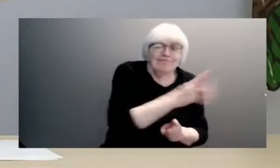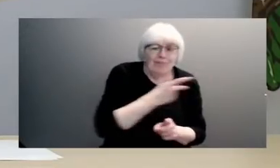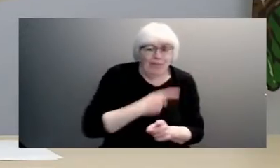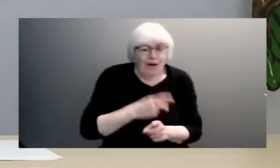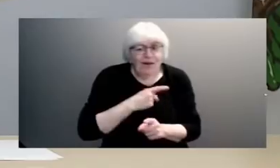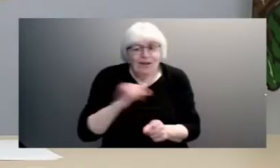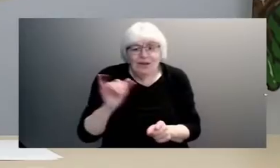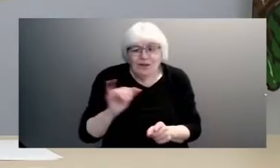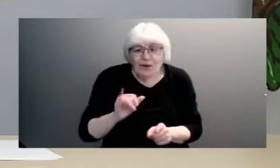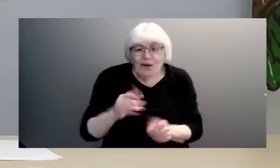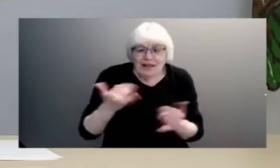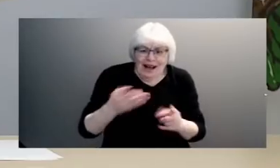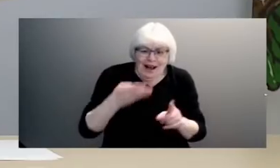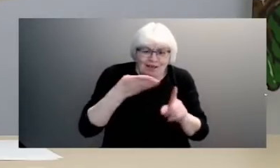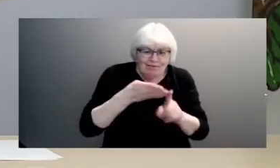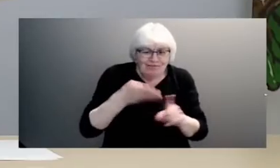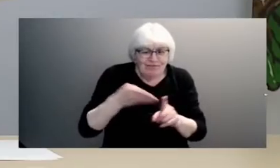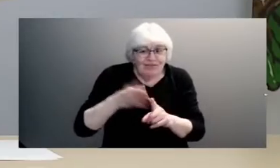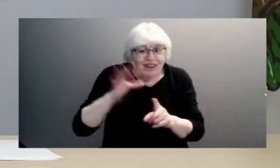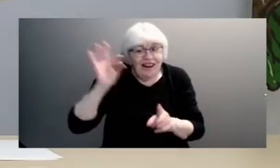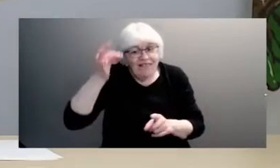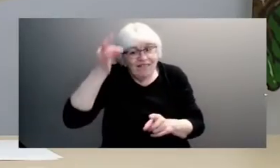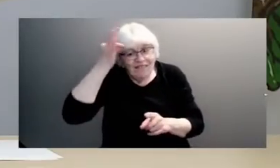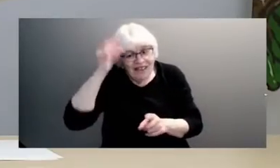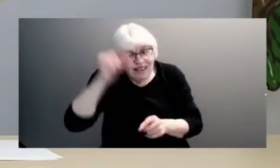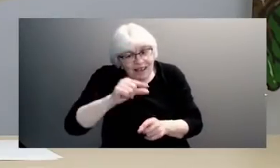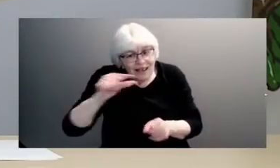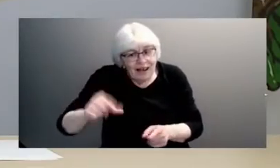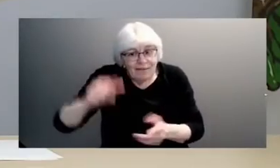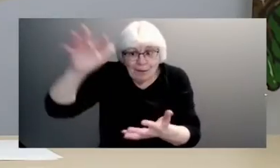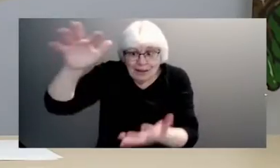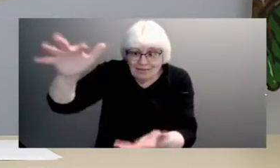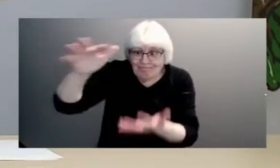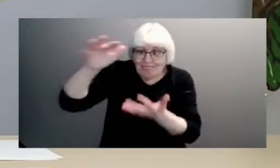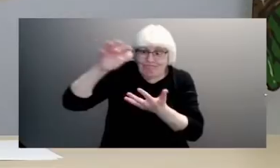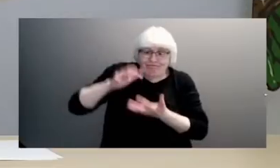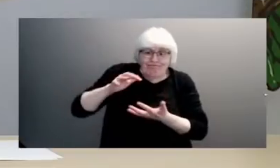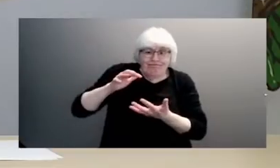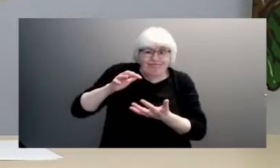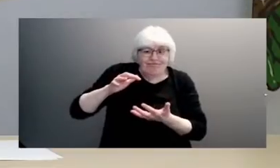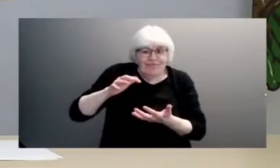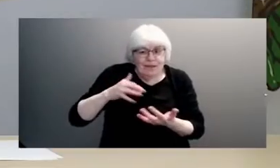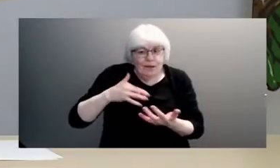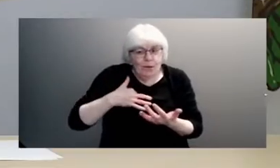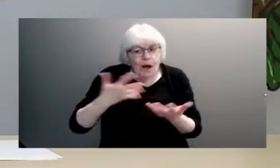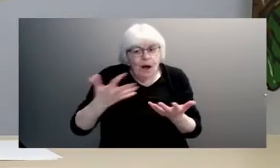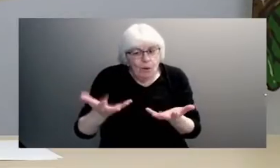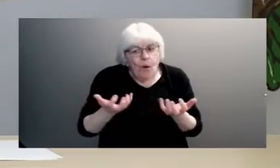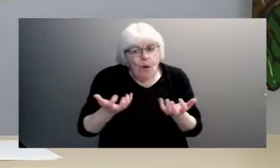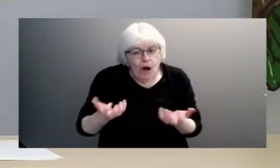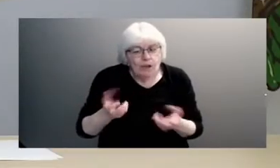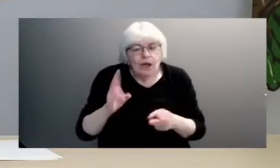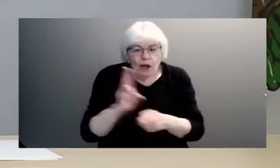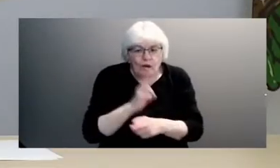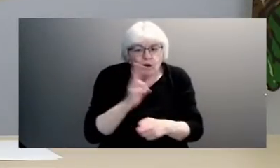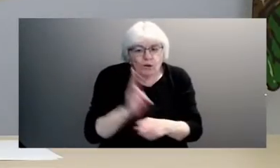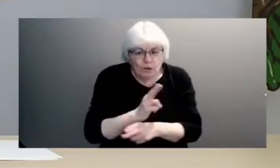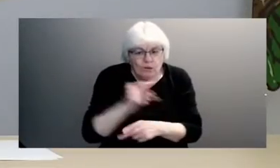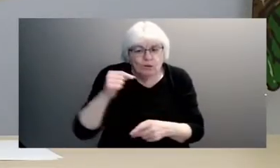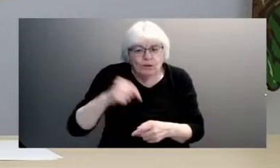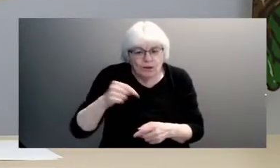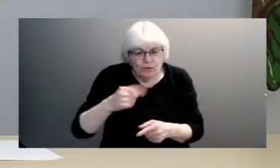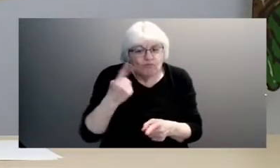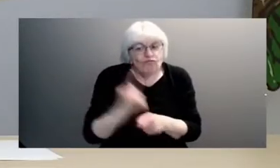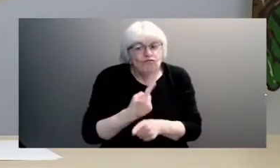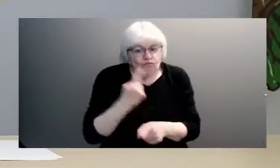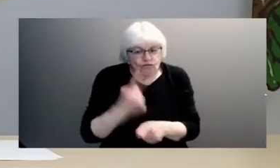them appropriately and in the right settings. And a final question: I think there's the impression out there that there is an